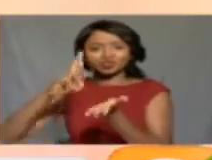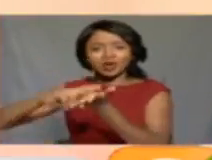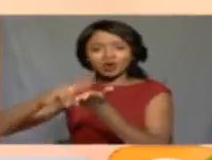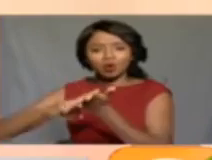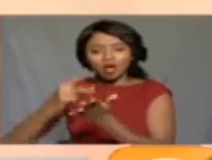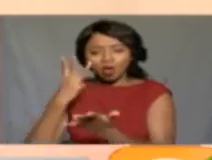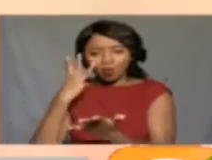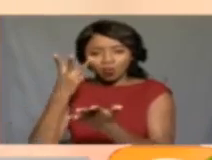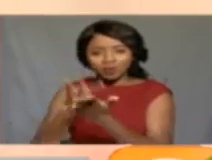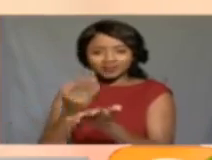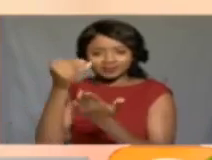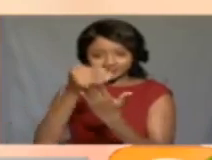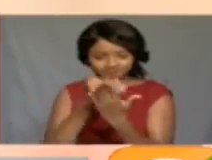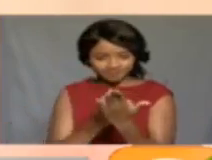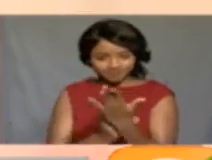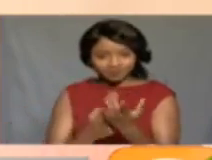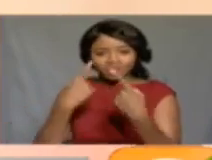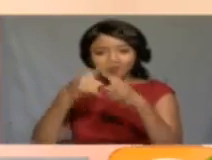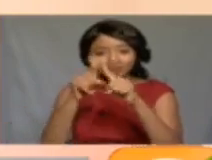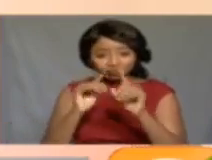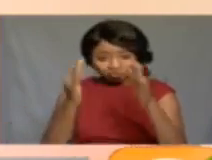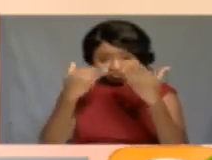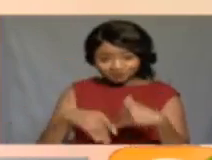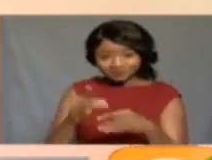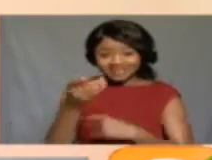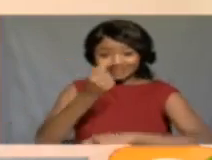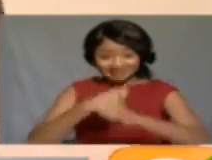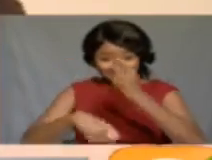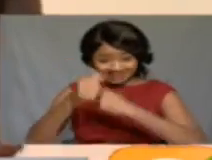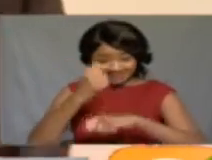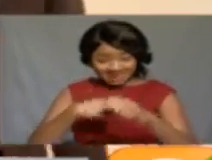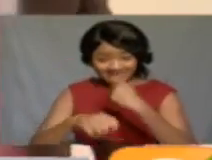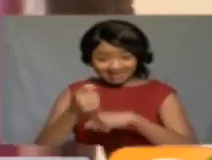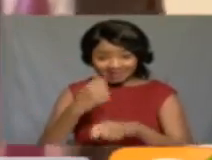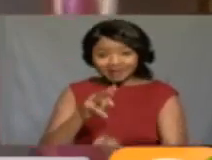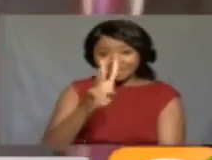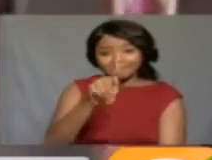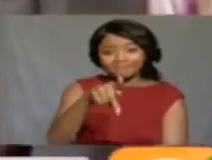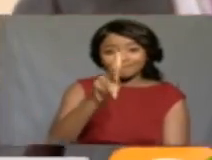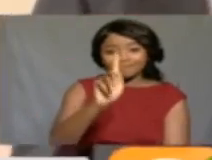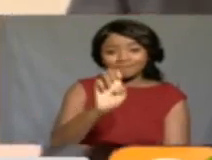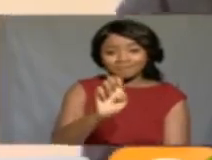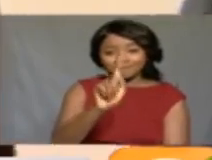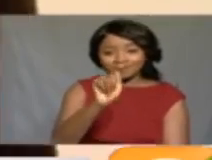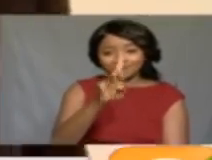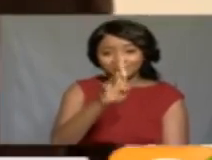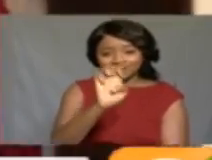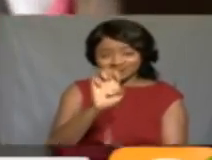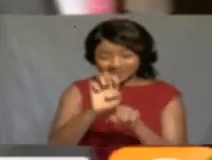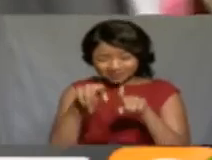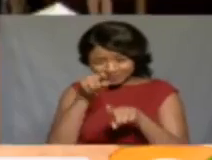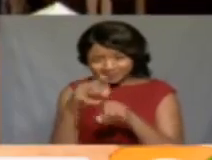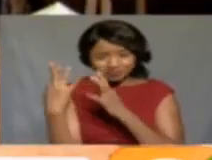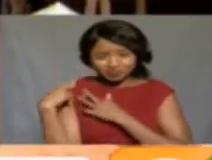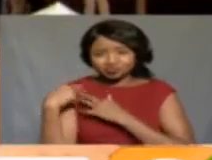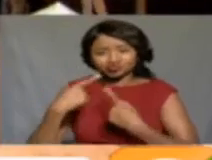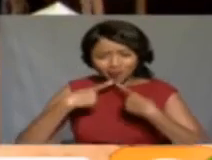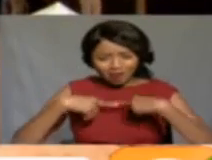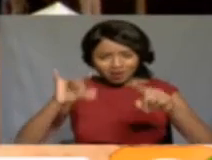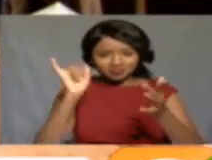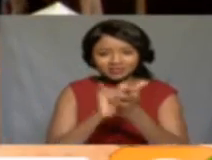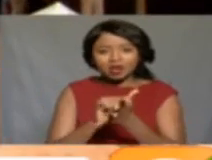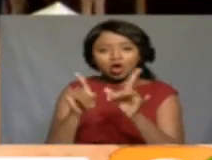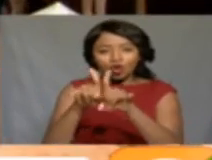statements. Trade Cabinet Secretary Peter Munya, who is also the whistleblower of the 21 billion shilling dam scandal, is